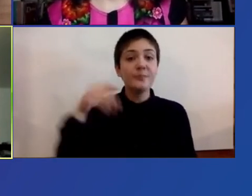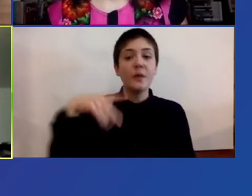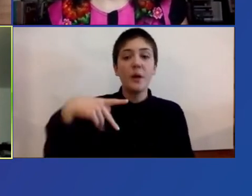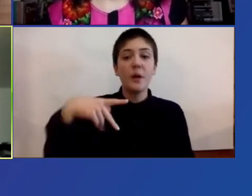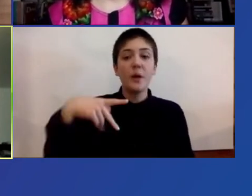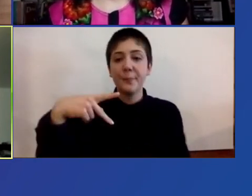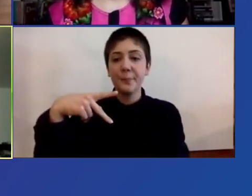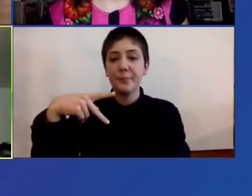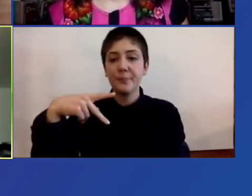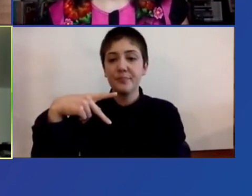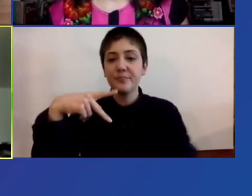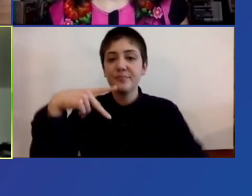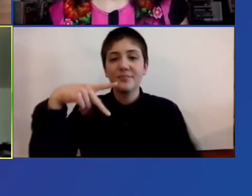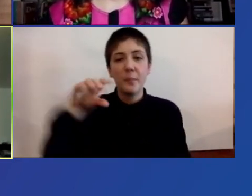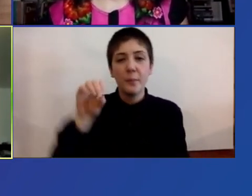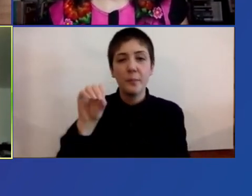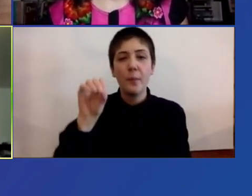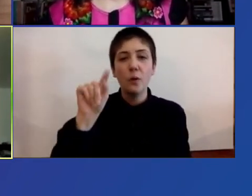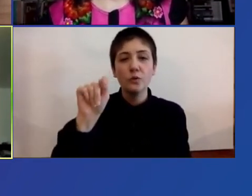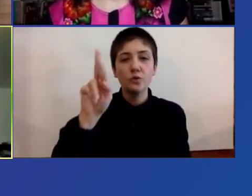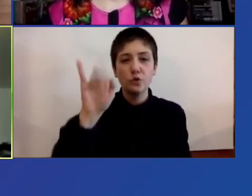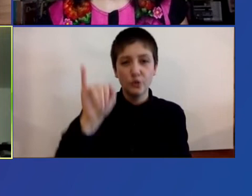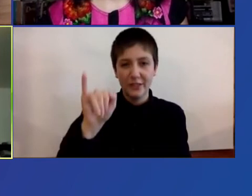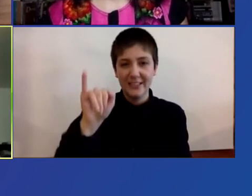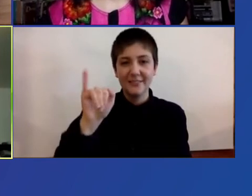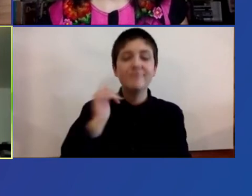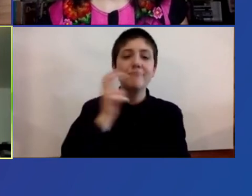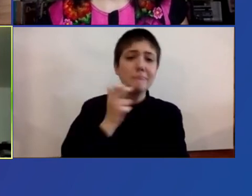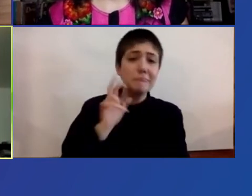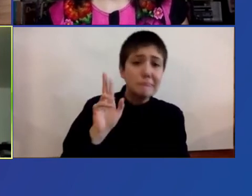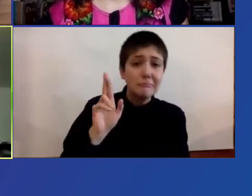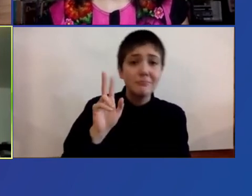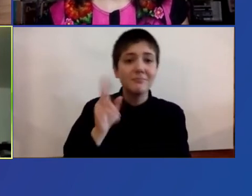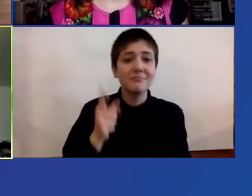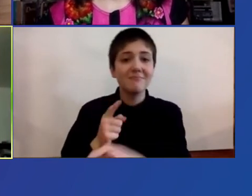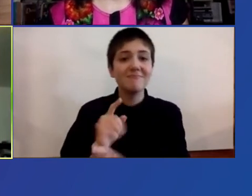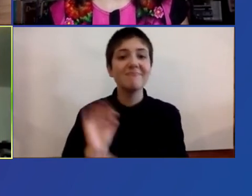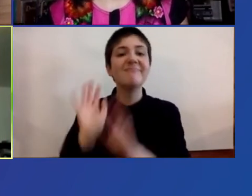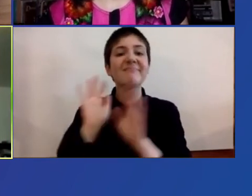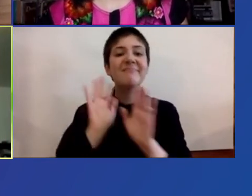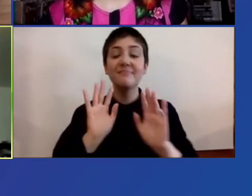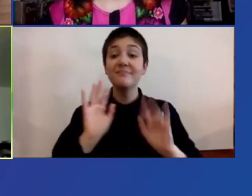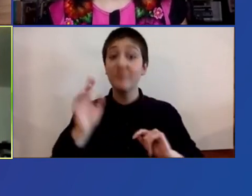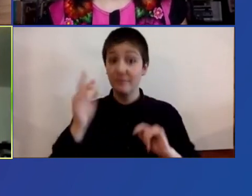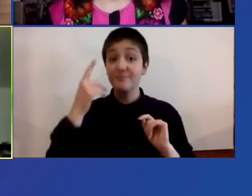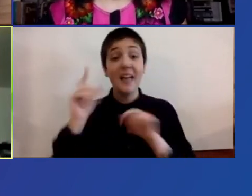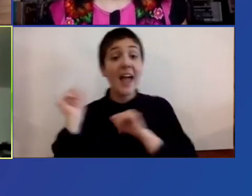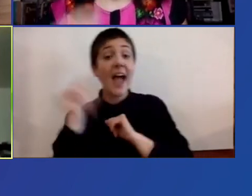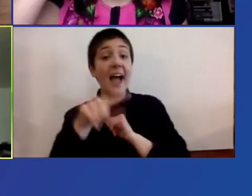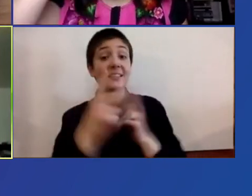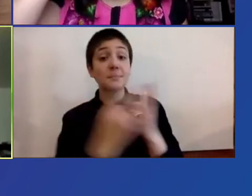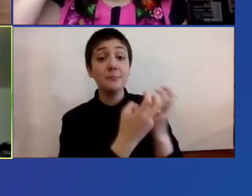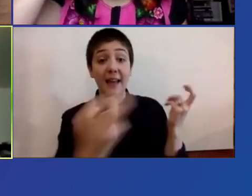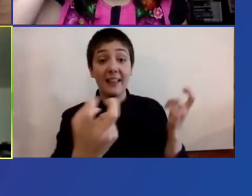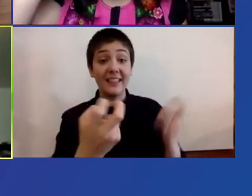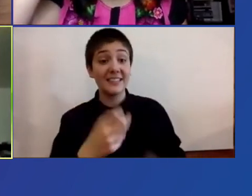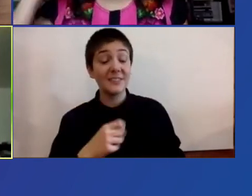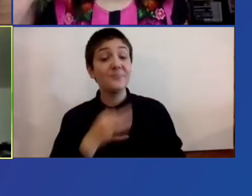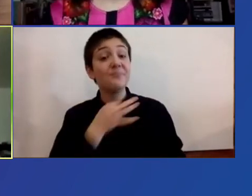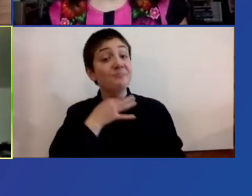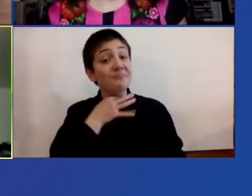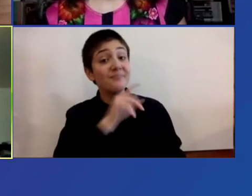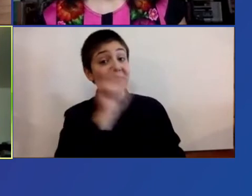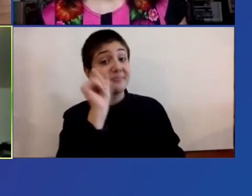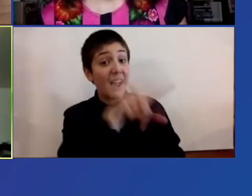Poetry. I hope I'm pronouncing that correctly. And it's to our panelists. Did you face